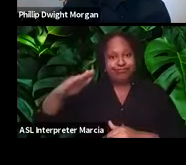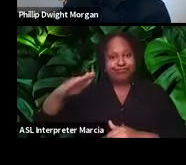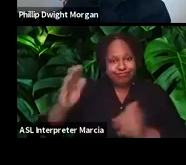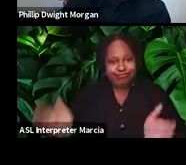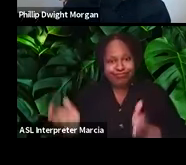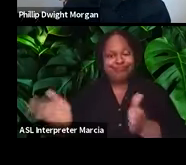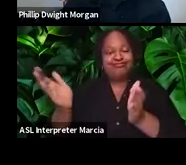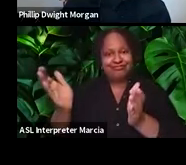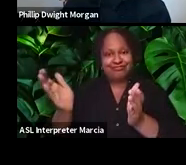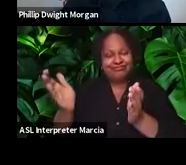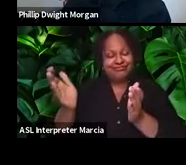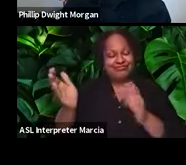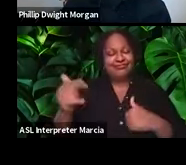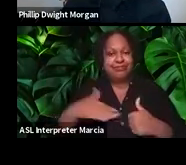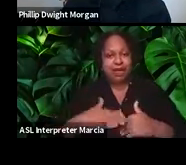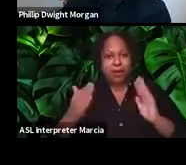lives.